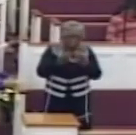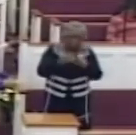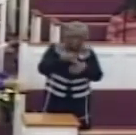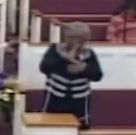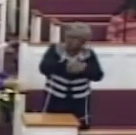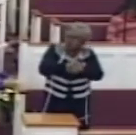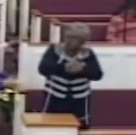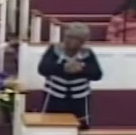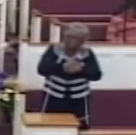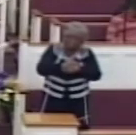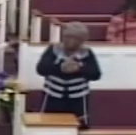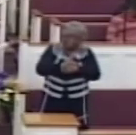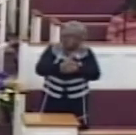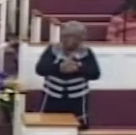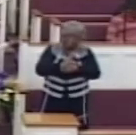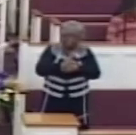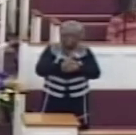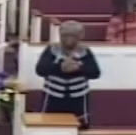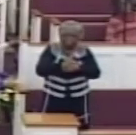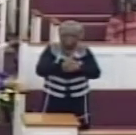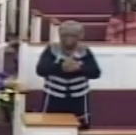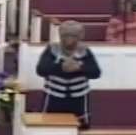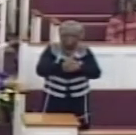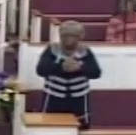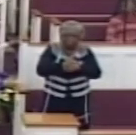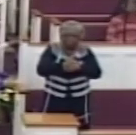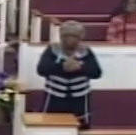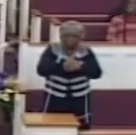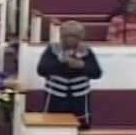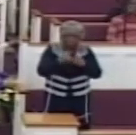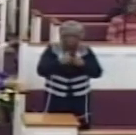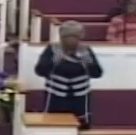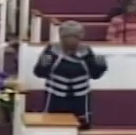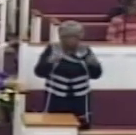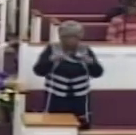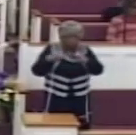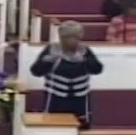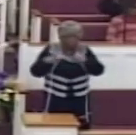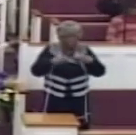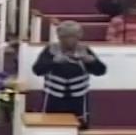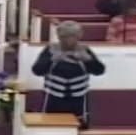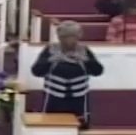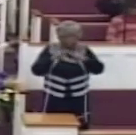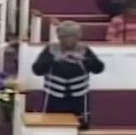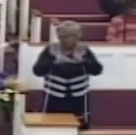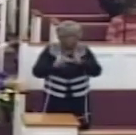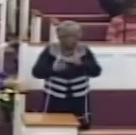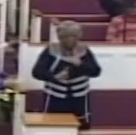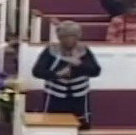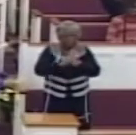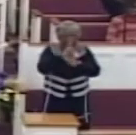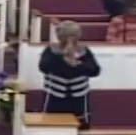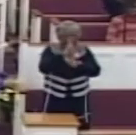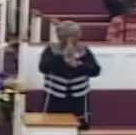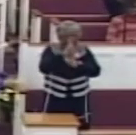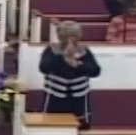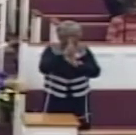be a torn up relationship, but giants